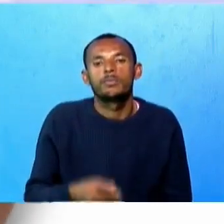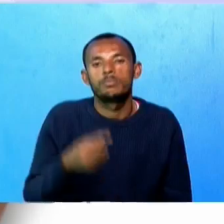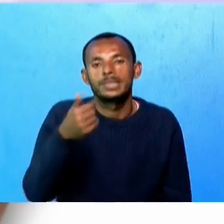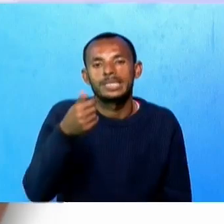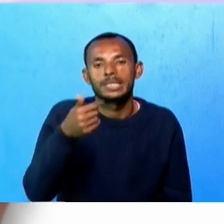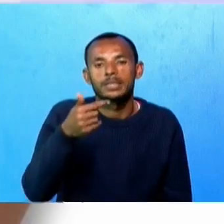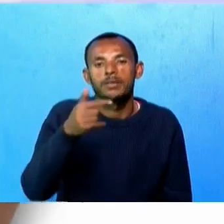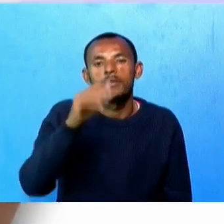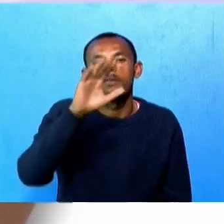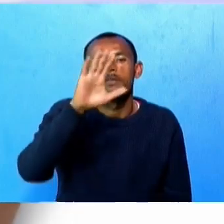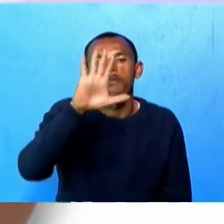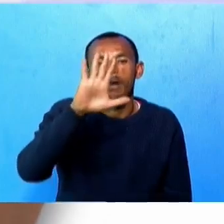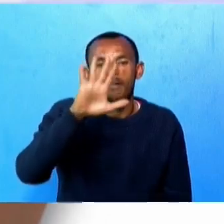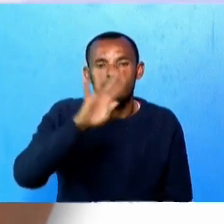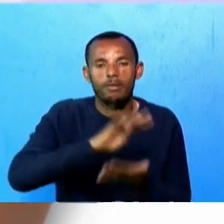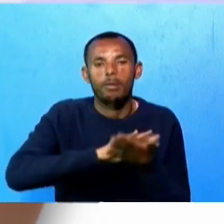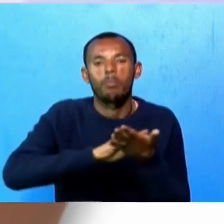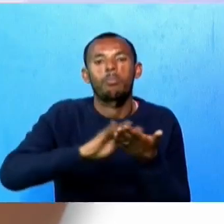5 million.